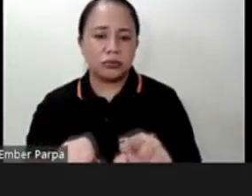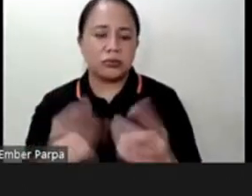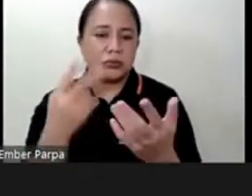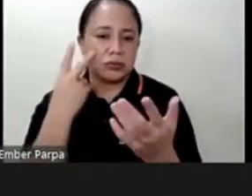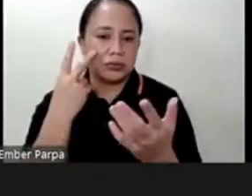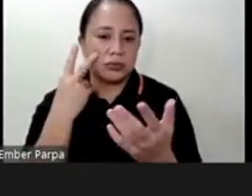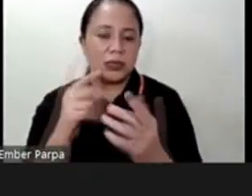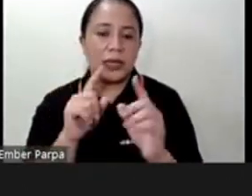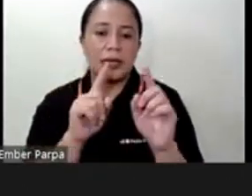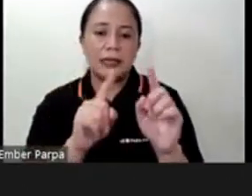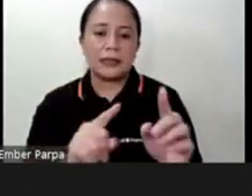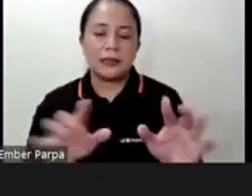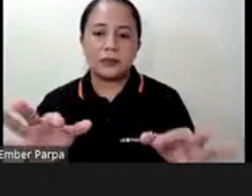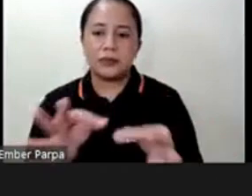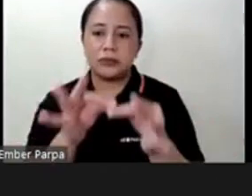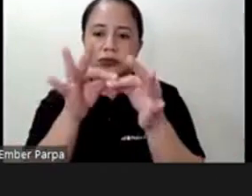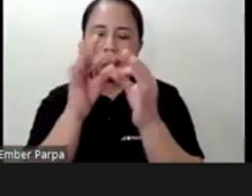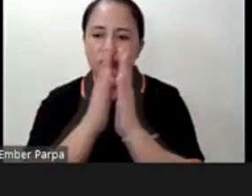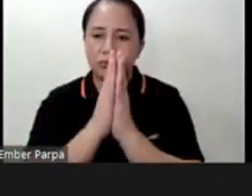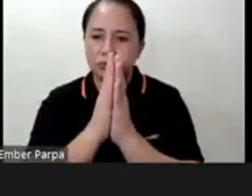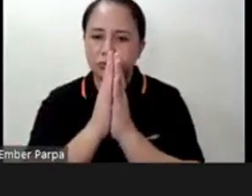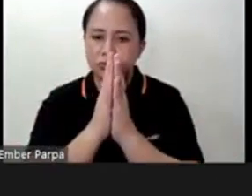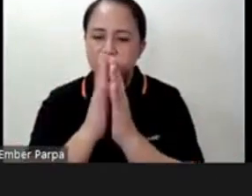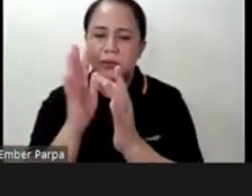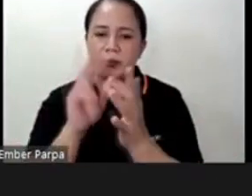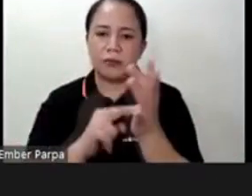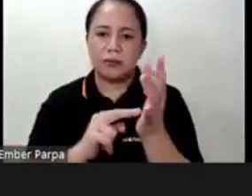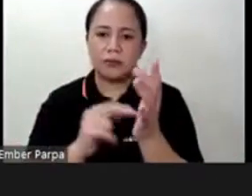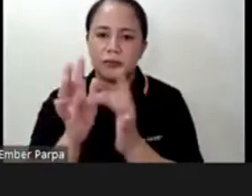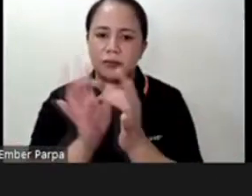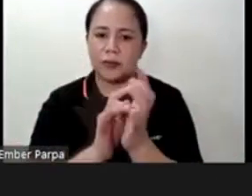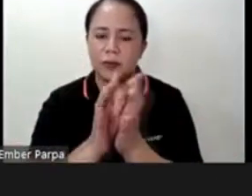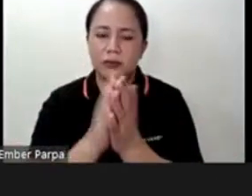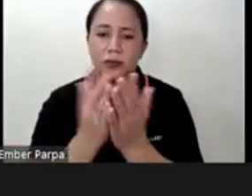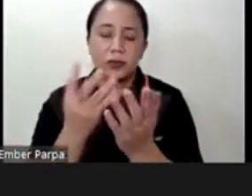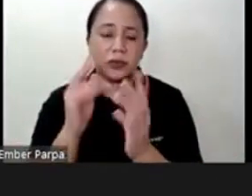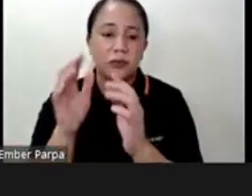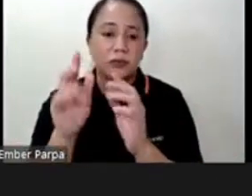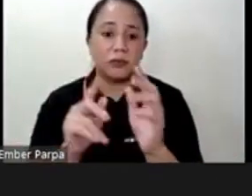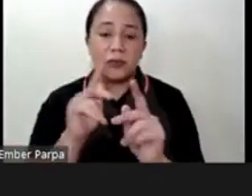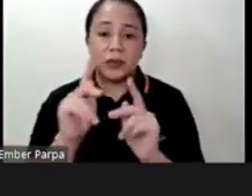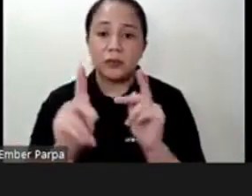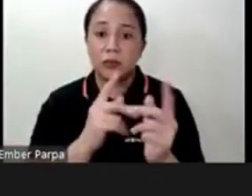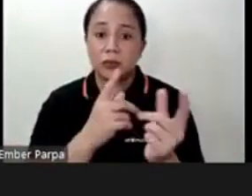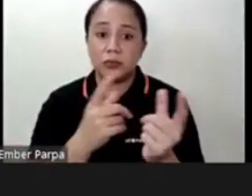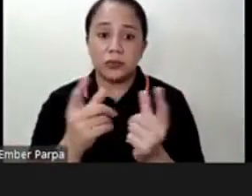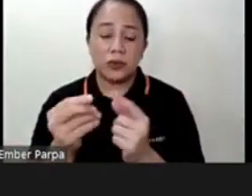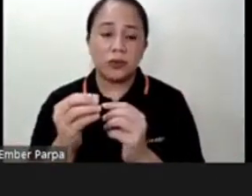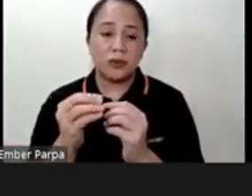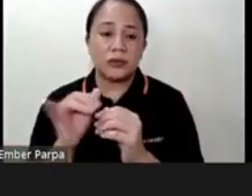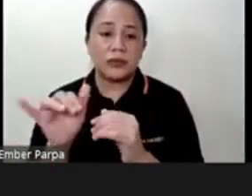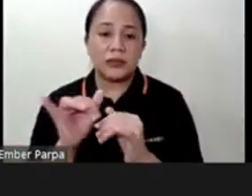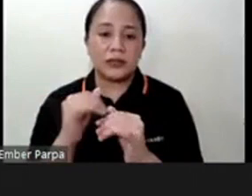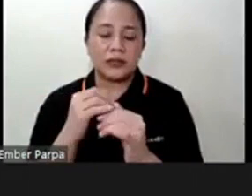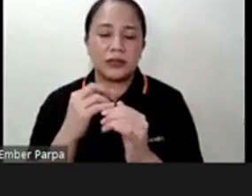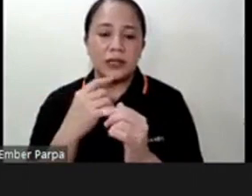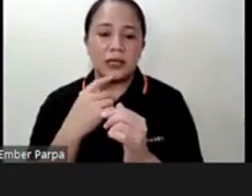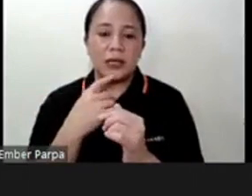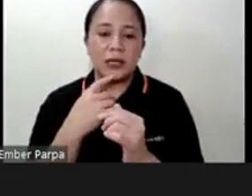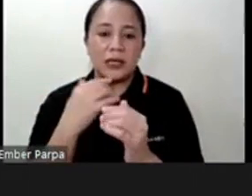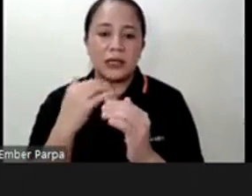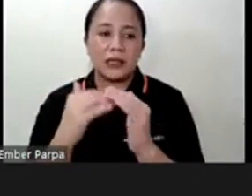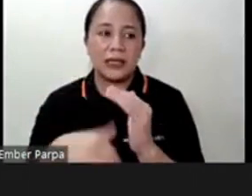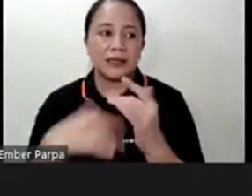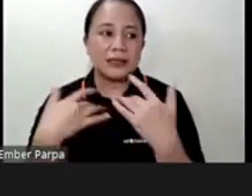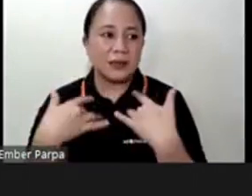nagsasabi, attending to mass, prayer, Bible reading. Apparently, people who do this more also report less